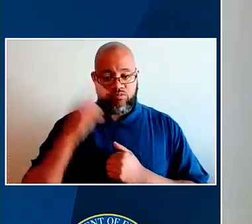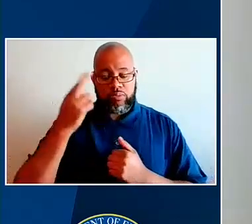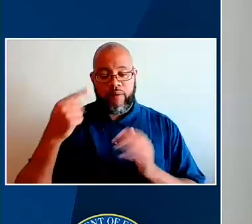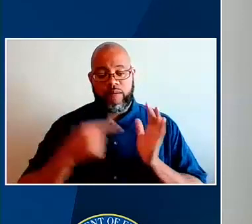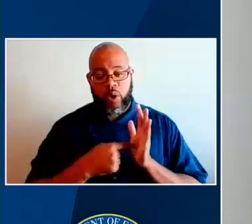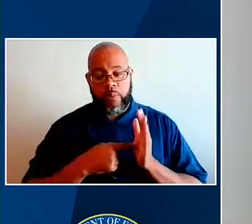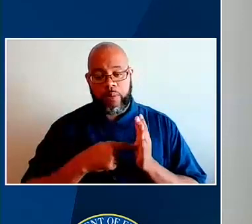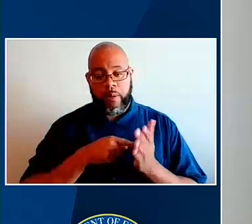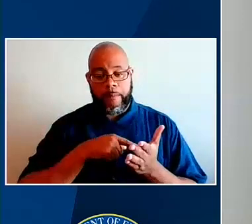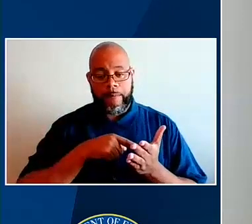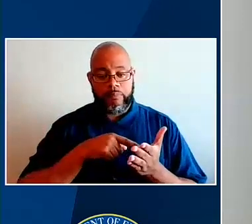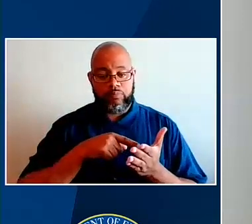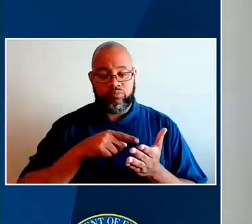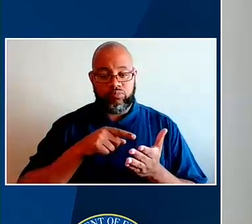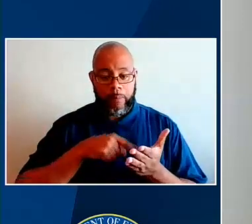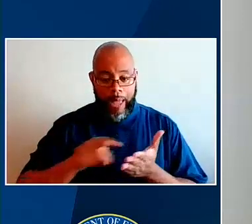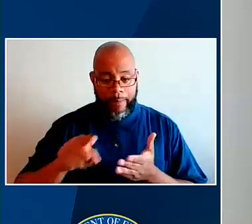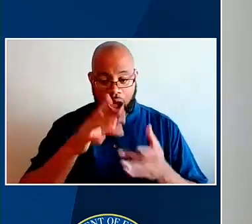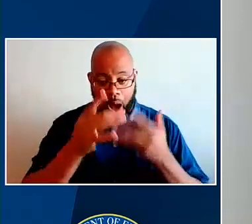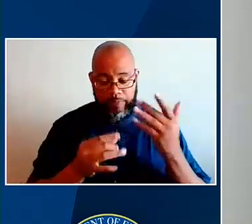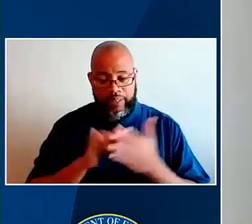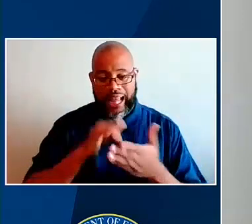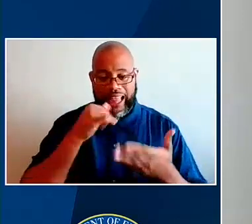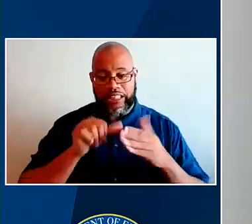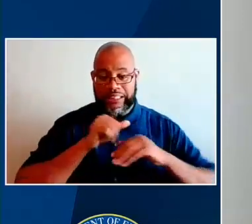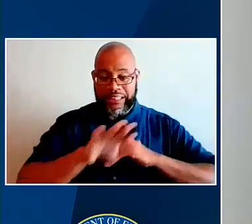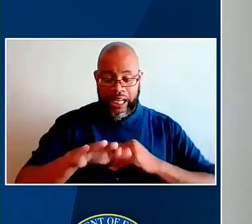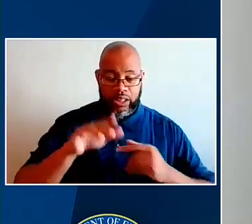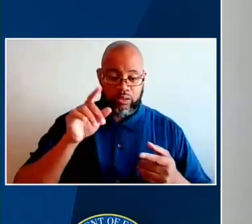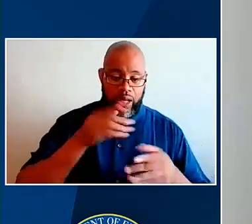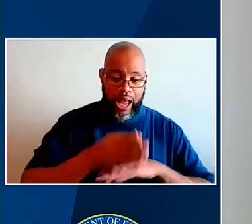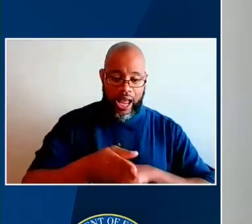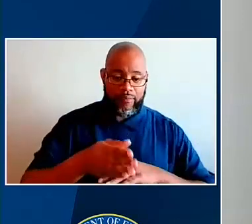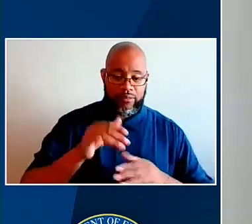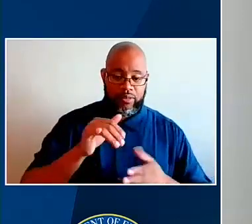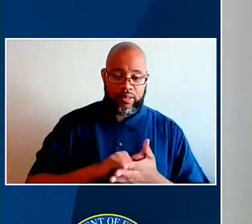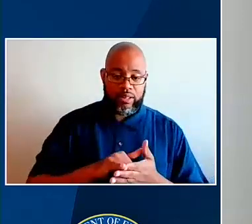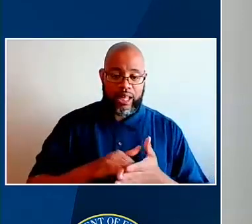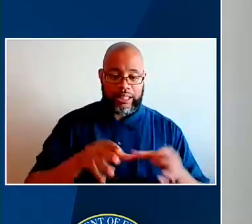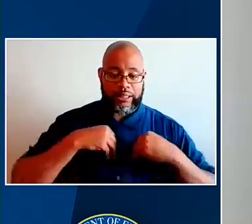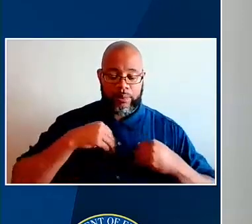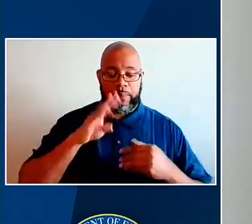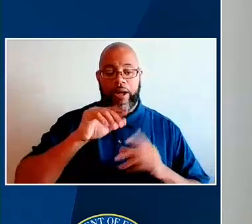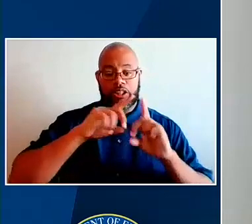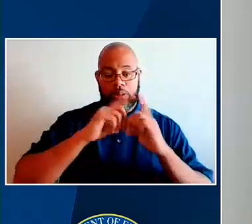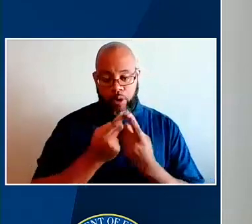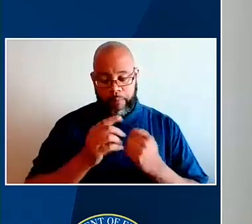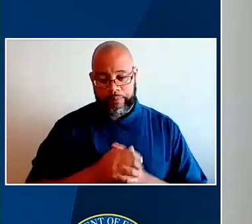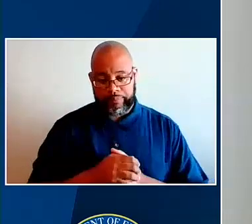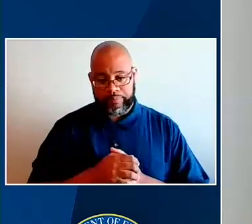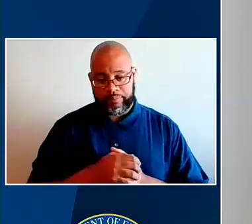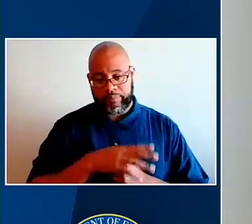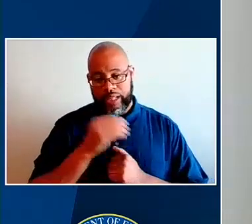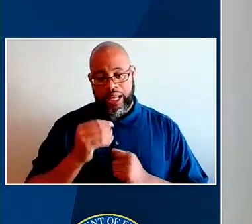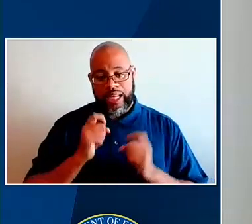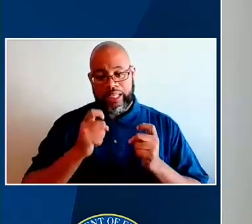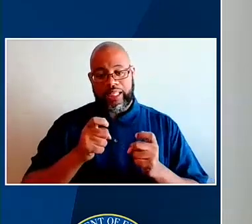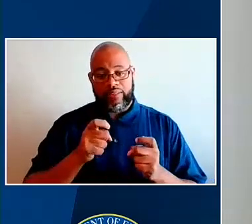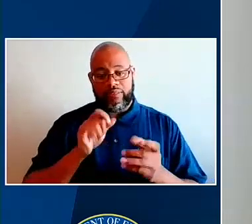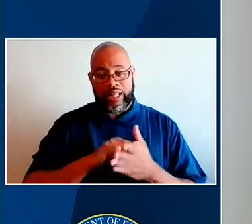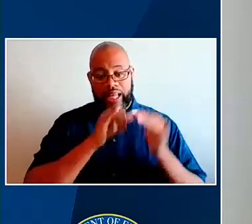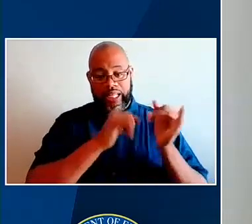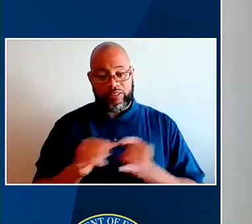repayment option. That letter is sent immediately after the debt is accepted by the department. And it gives the